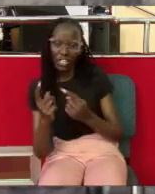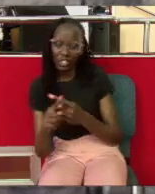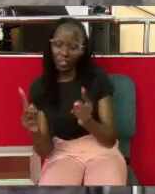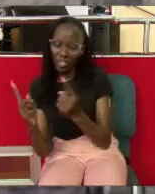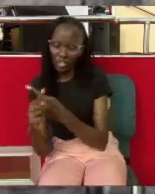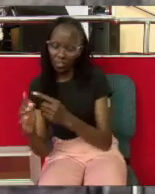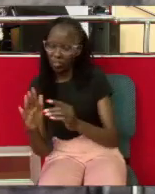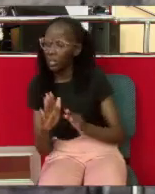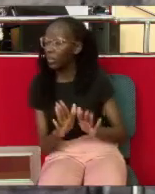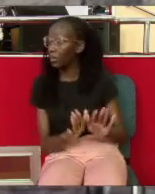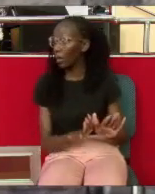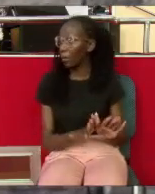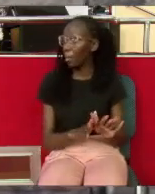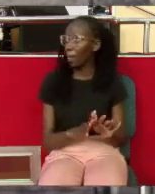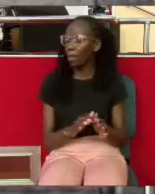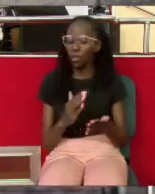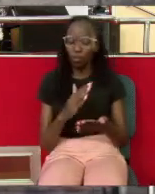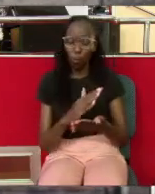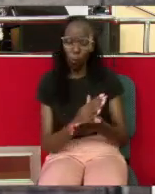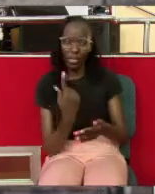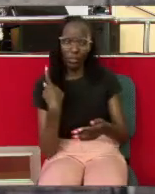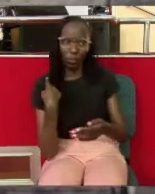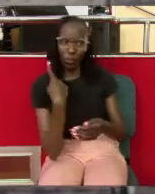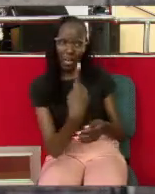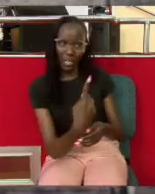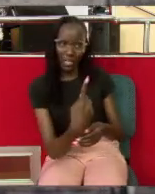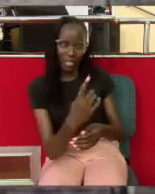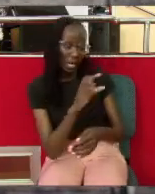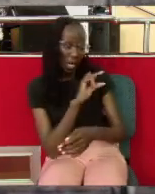will just pick the part that talks about praise.